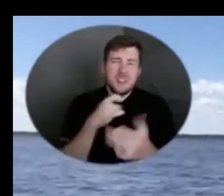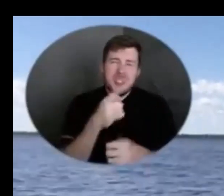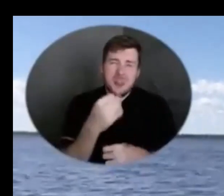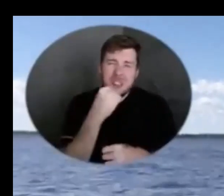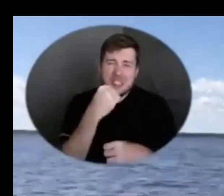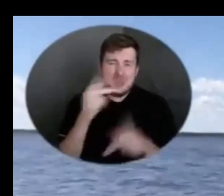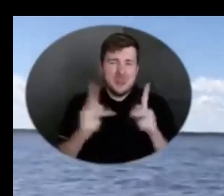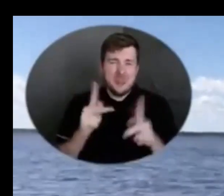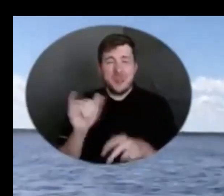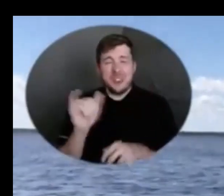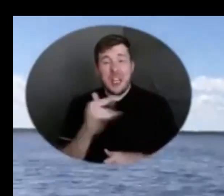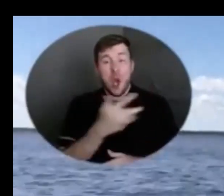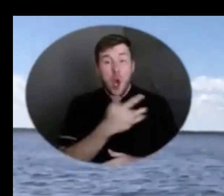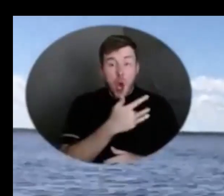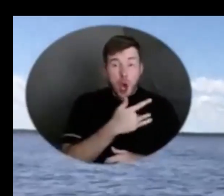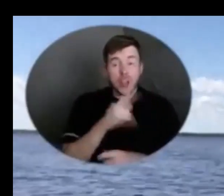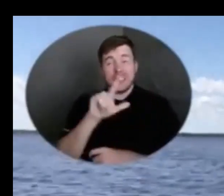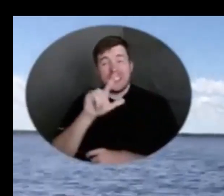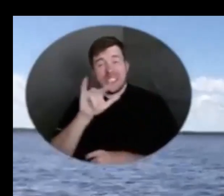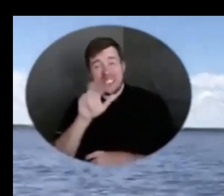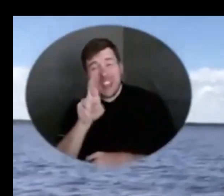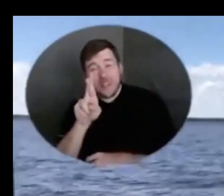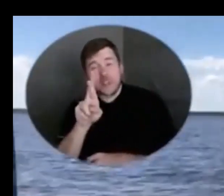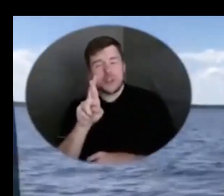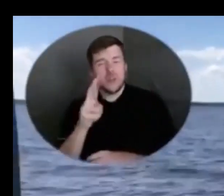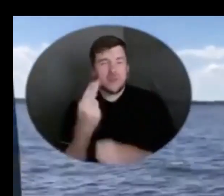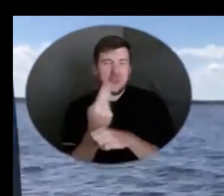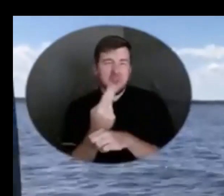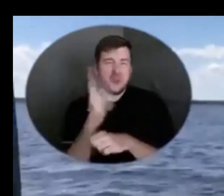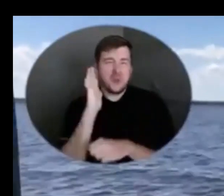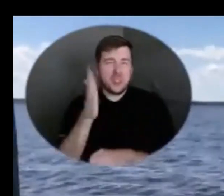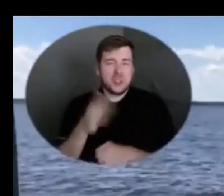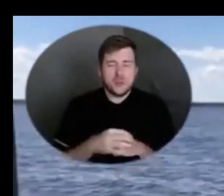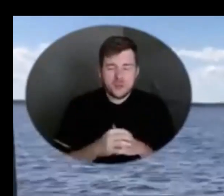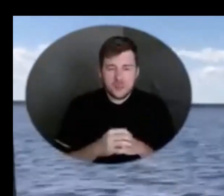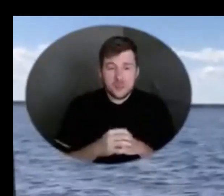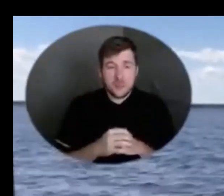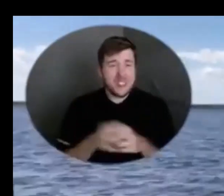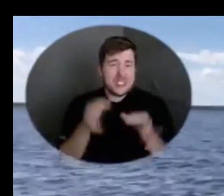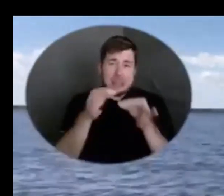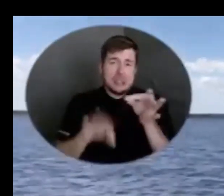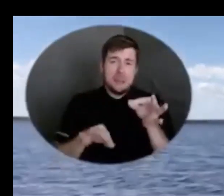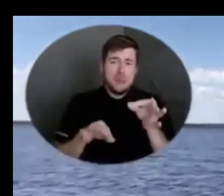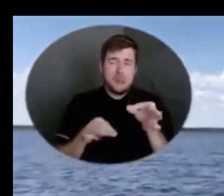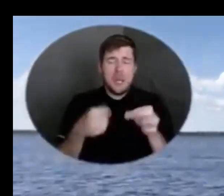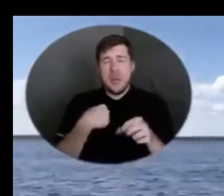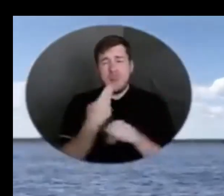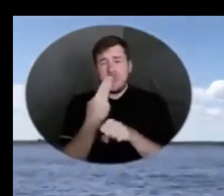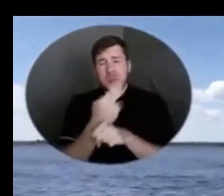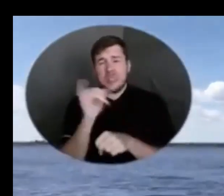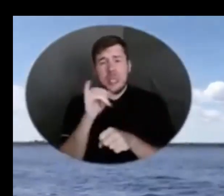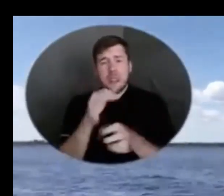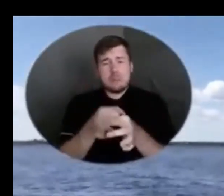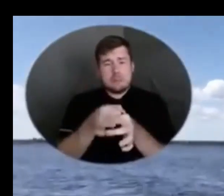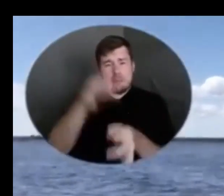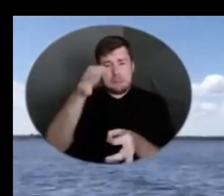that. They'll pull out hearts and livers and those sorts of things, and that's what we have today. So this is pretty simple. It's just a stick. It's almost like you'd be flying a